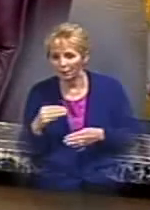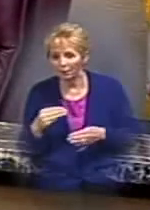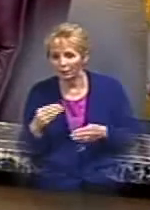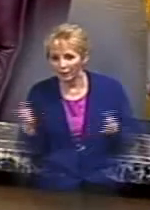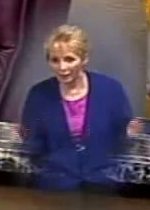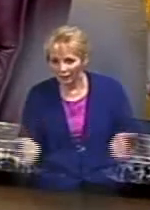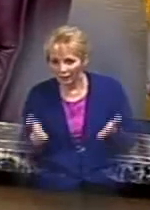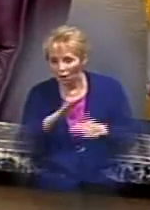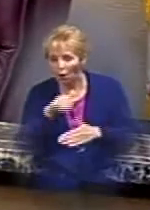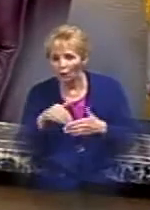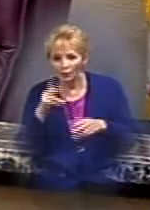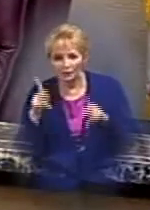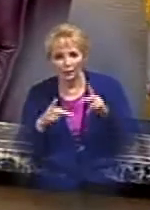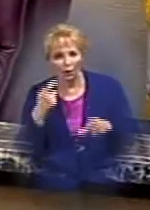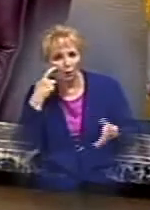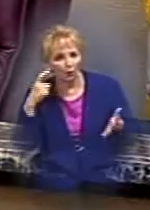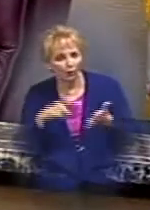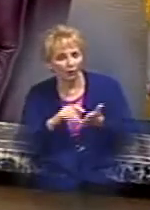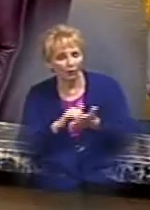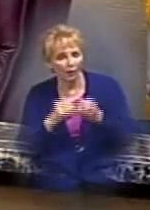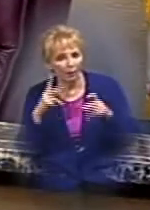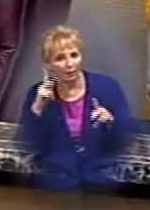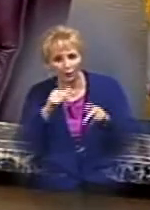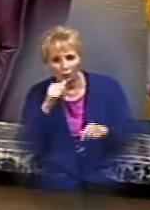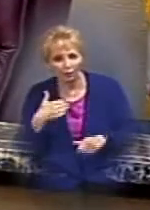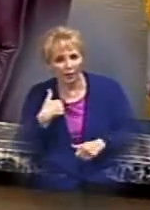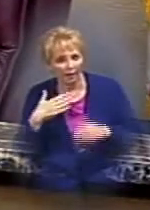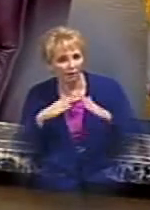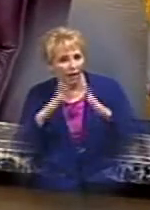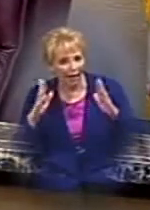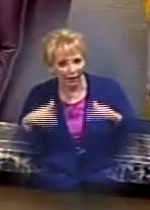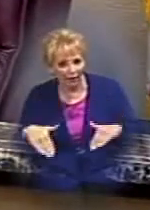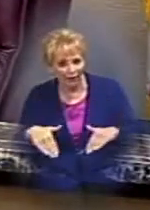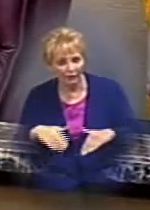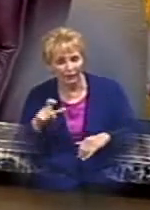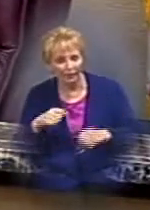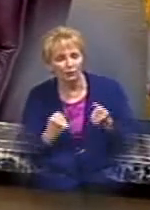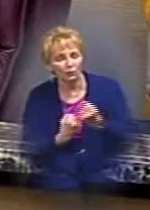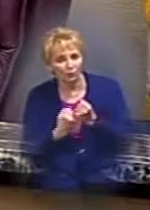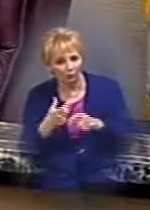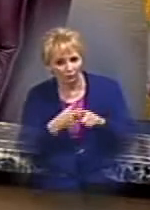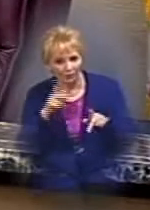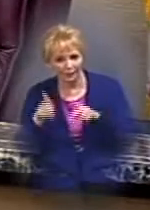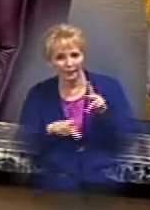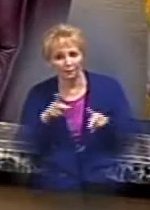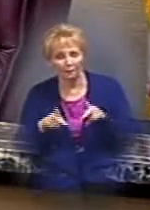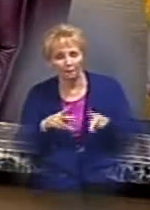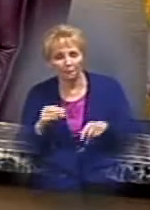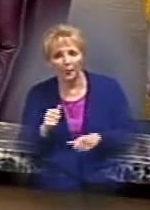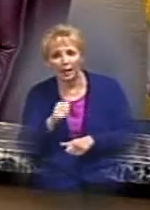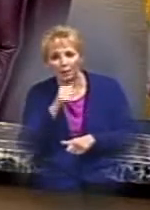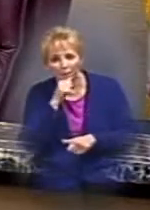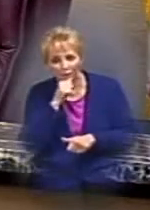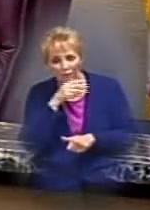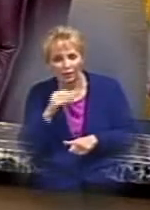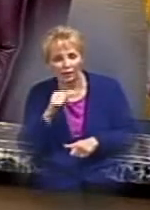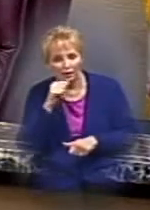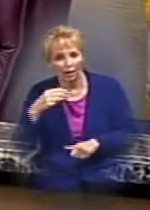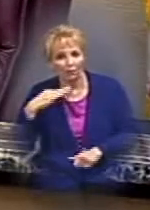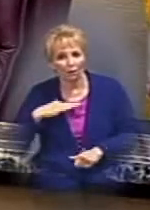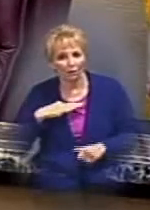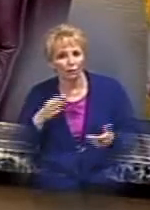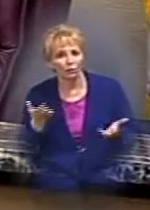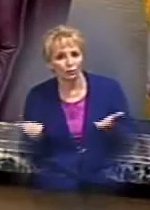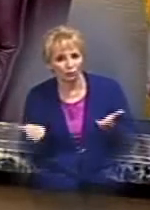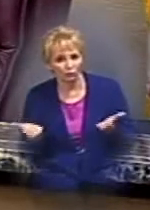all citizens to recognize that many people do not have housing and need support from citizens and private, public, nonprofit service